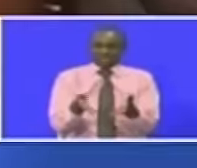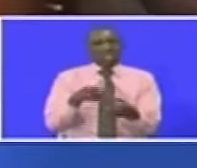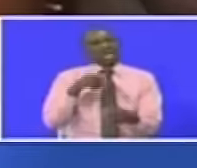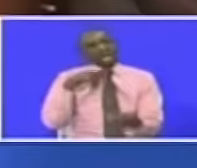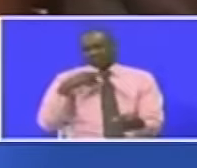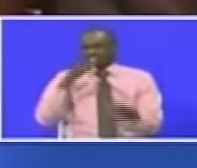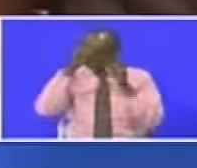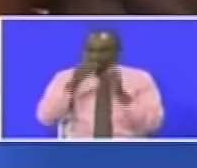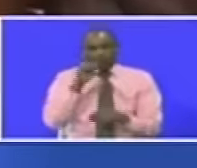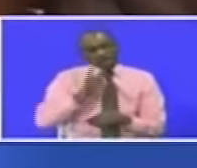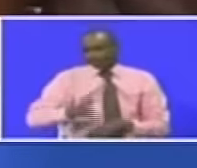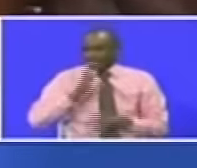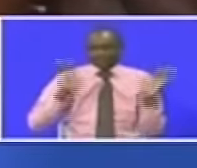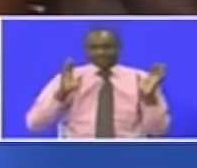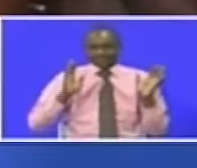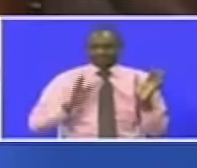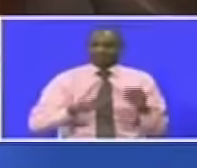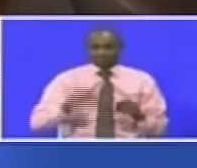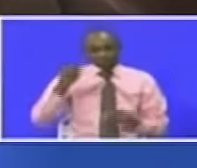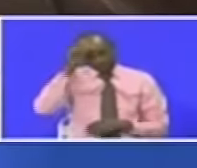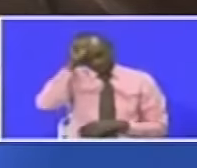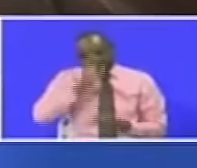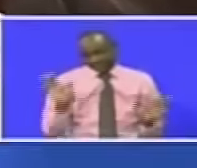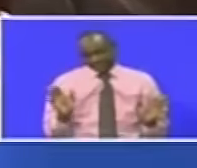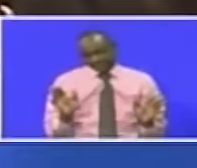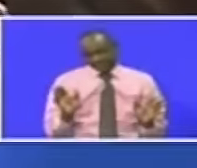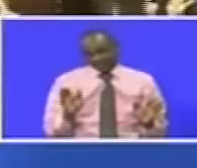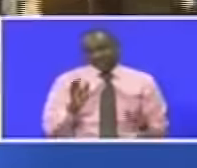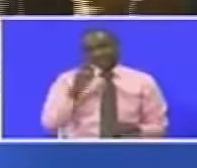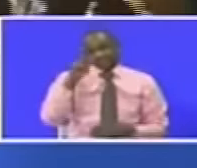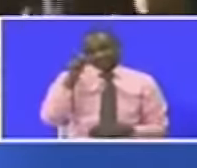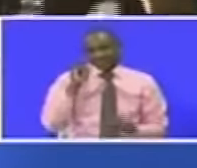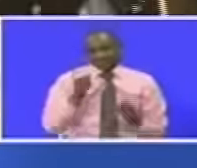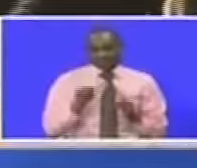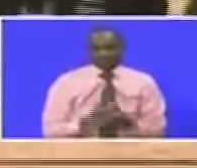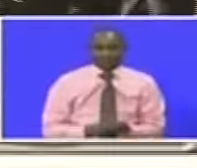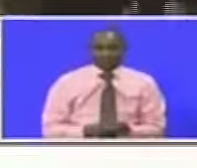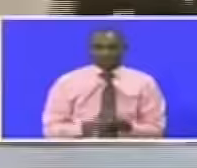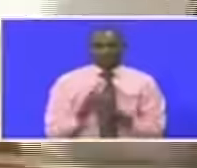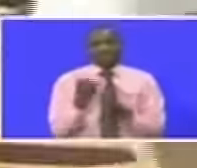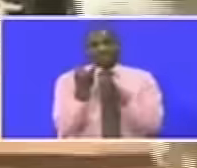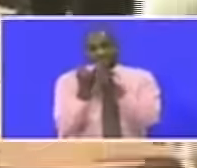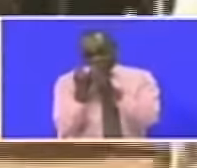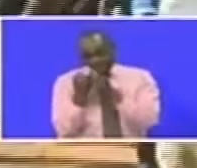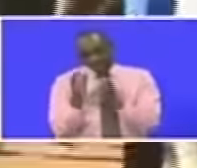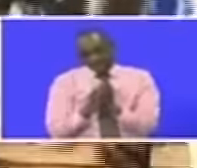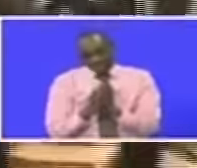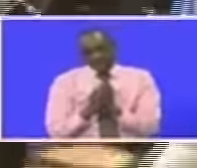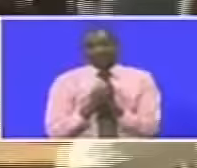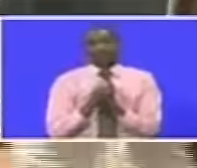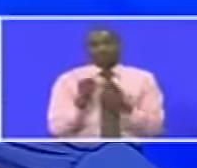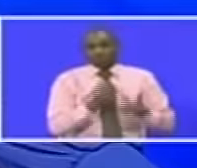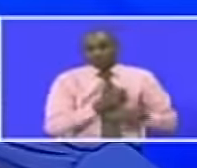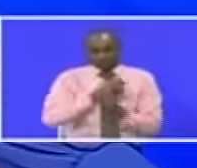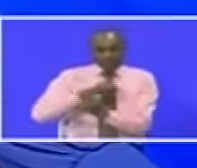to pack and go home. Rashid Ronald, KTN News, Ndhiwa, in Homa Bay County.